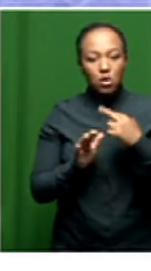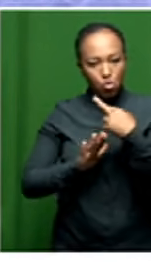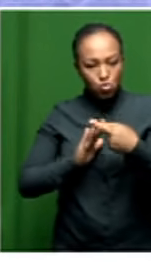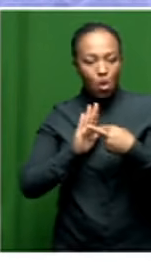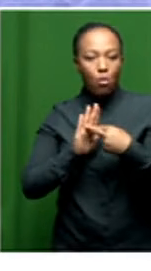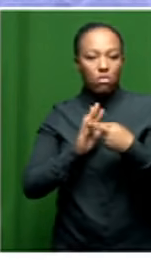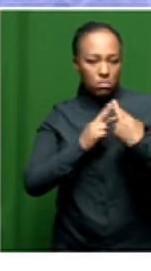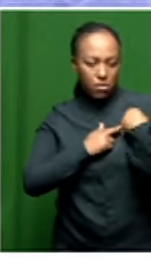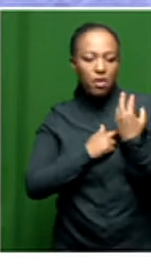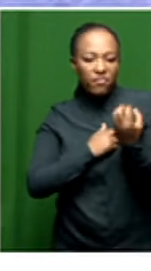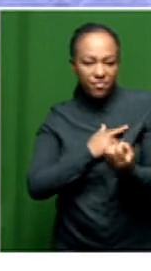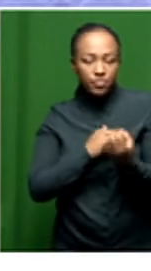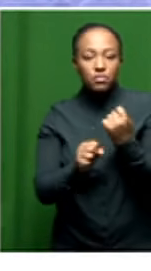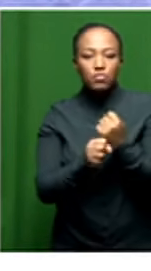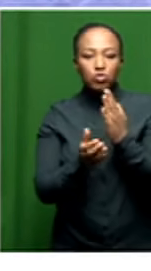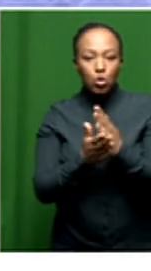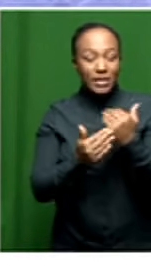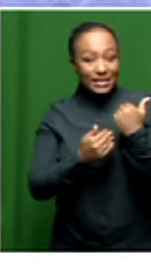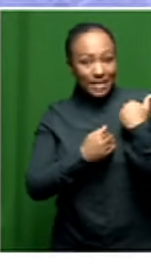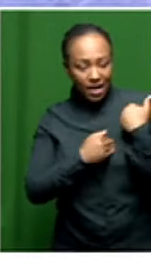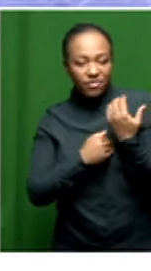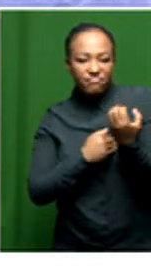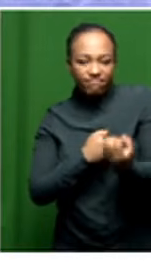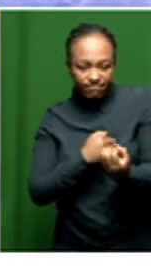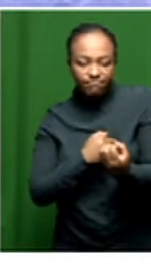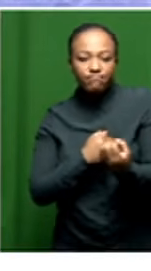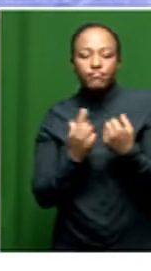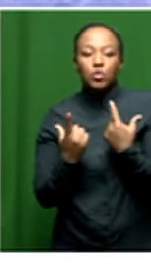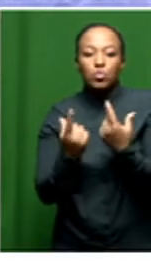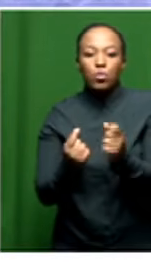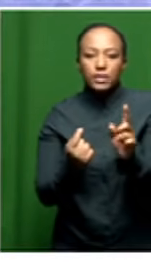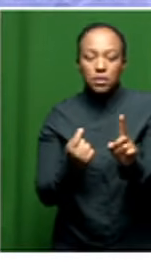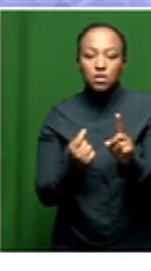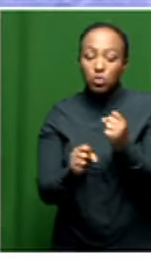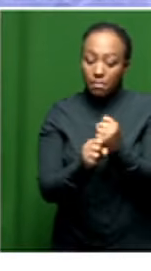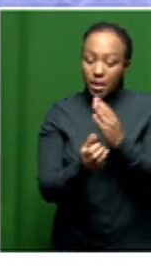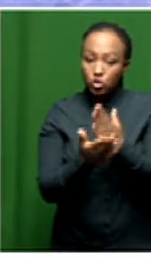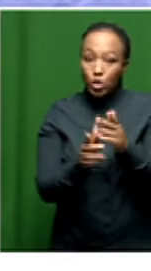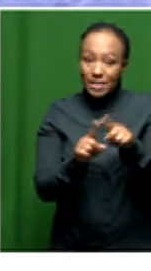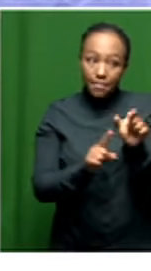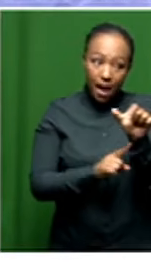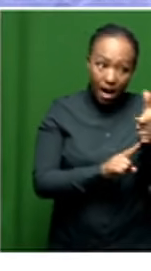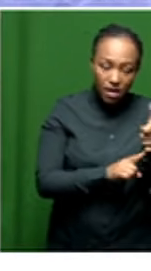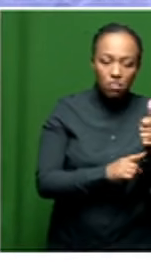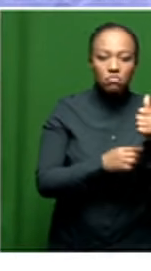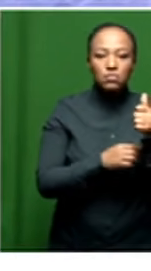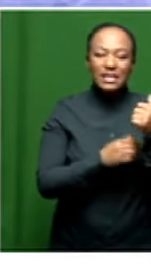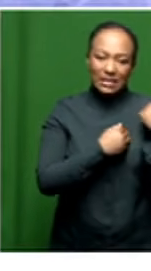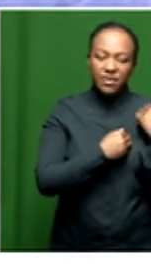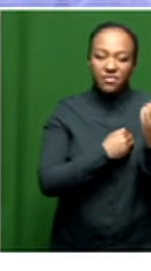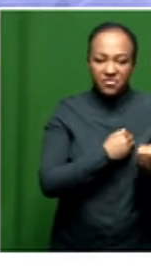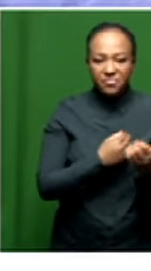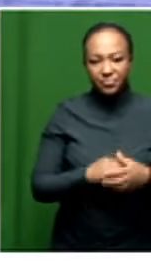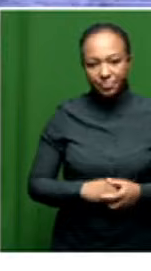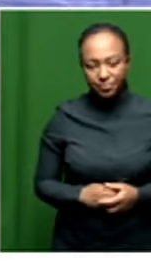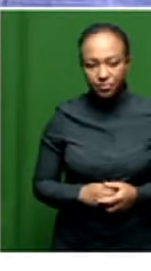responsibility to make sure that they remain safe in the process, and in so doing, making sure that others remain safe too. Yeah. You know, one of